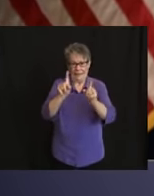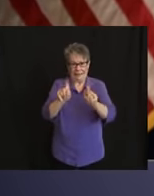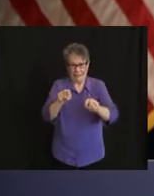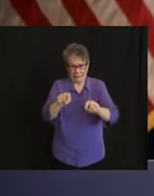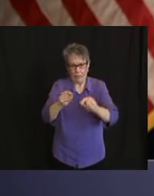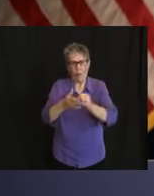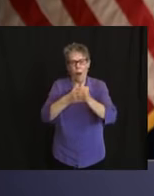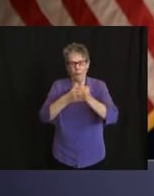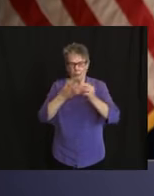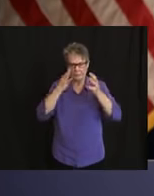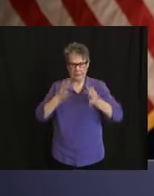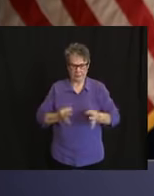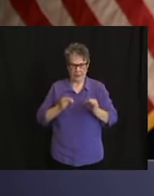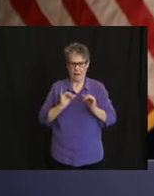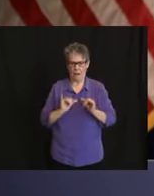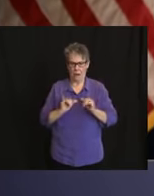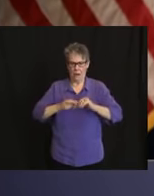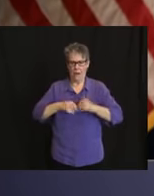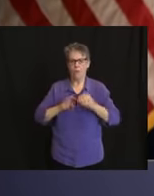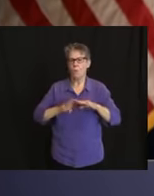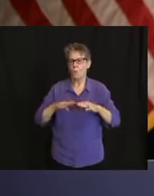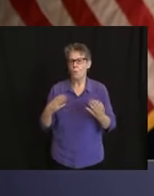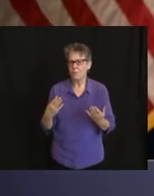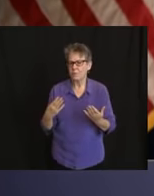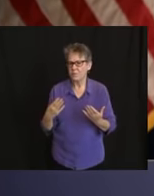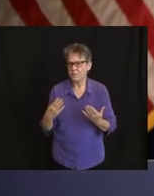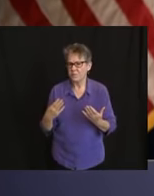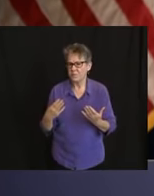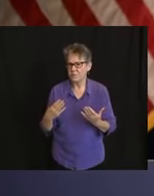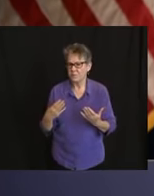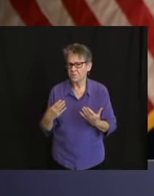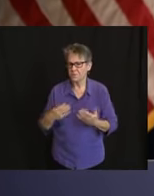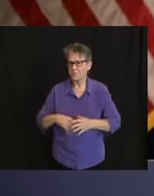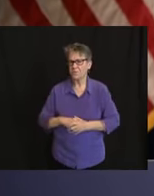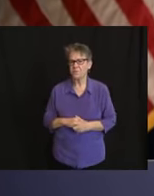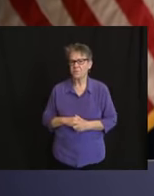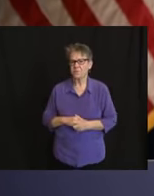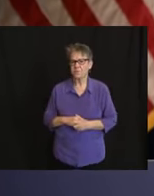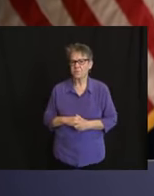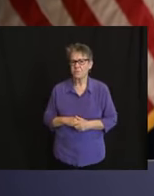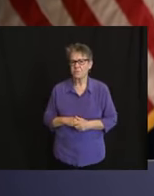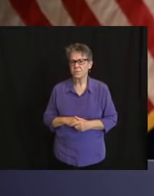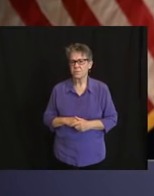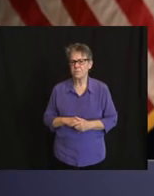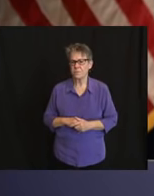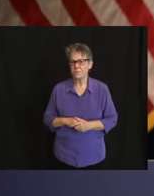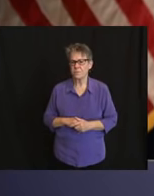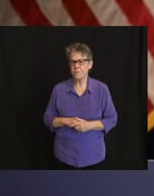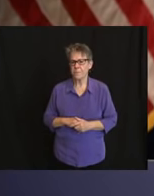that you're now giving for that, can you talk to the families and some of the residents that see these numbers and say that they don't